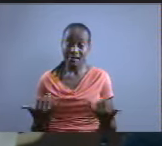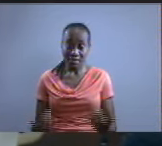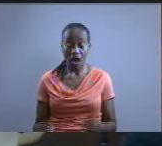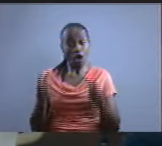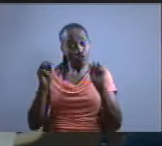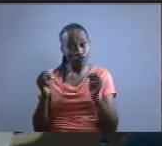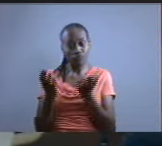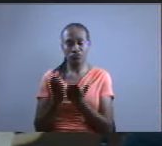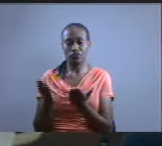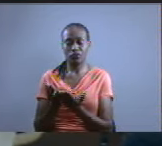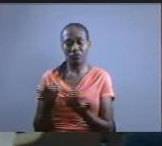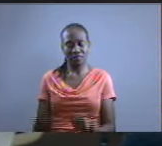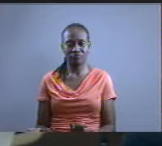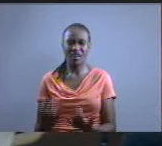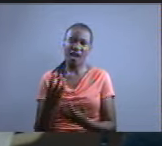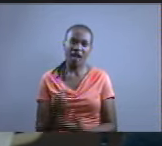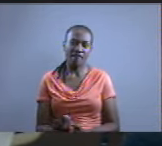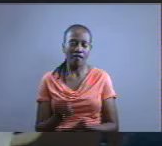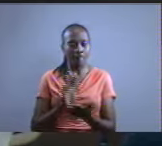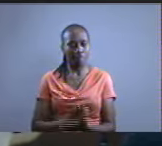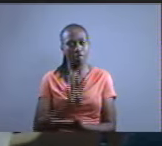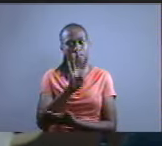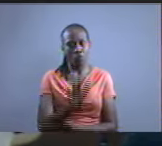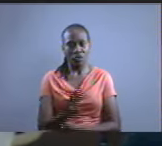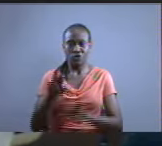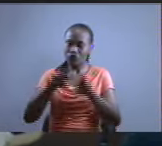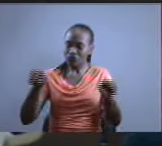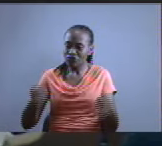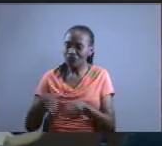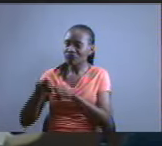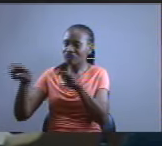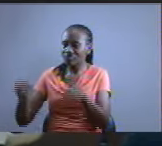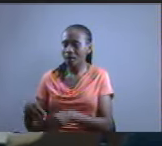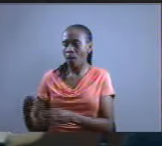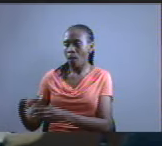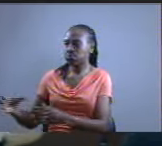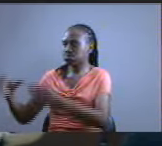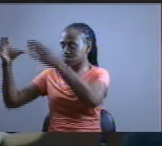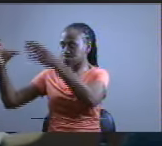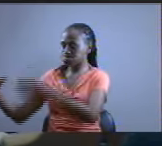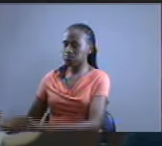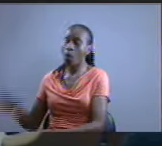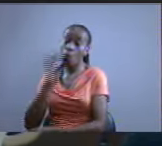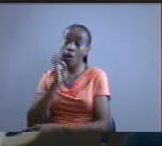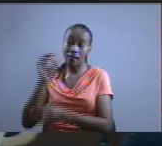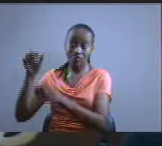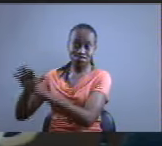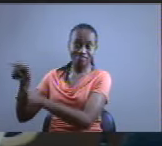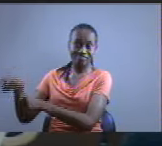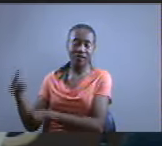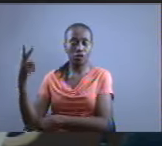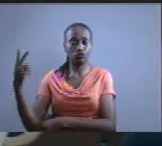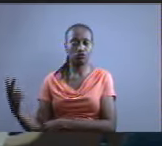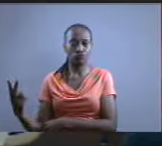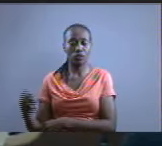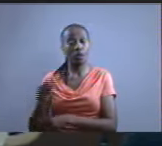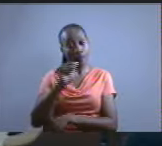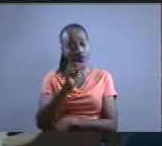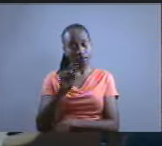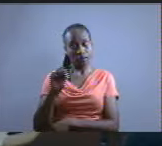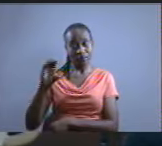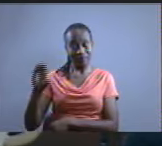boasts, among other things, 14 classrooms and 2 water tanks. The ANC is proud of this achievement,